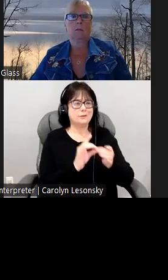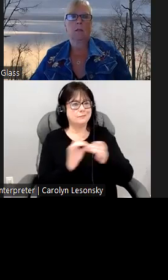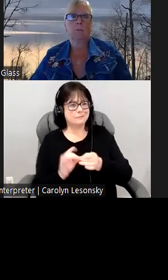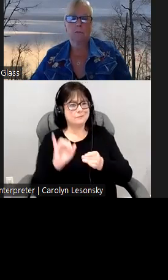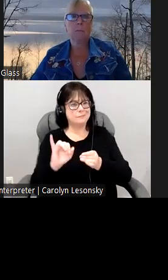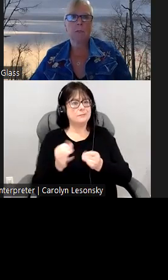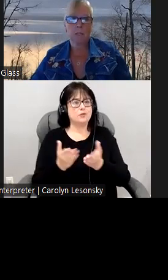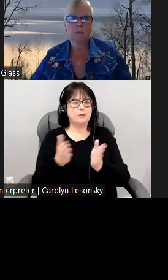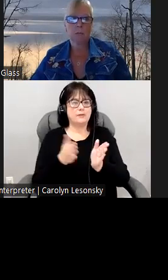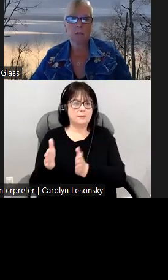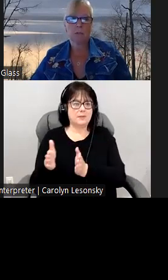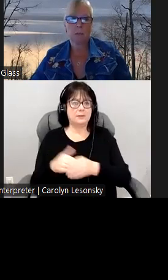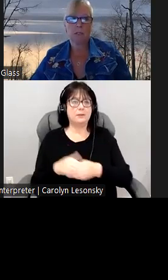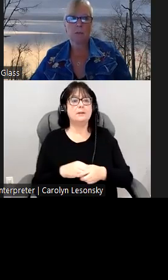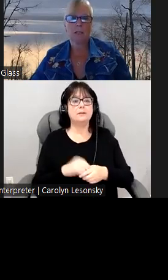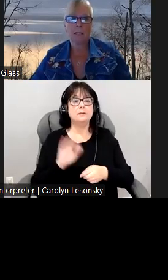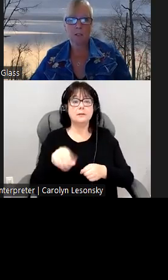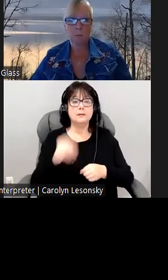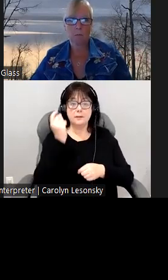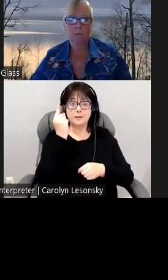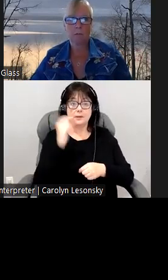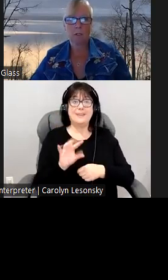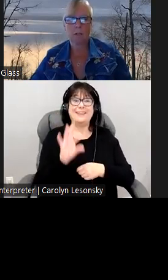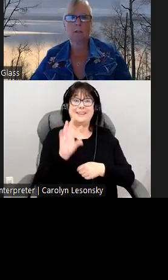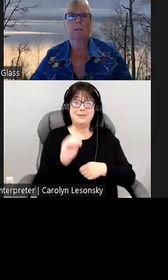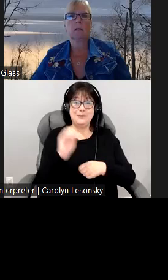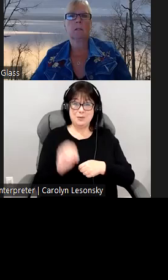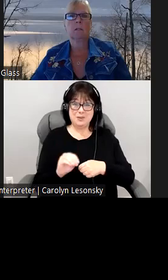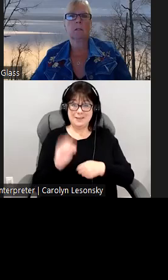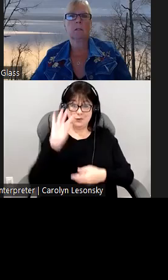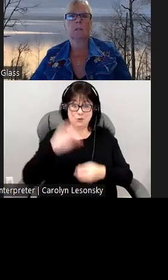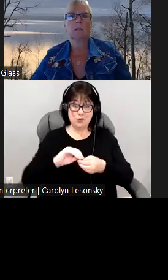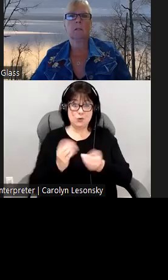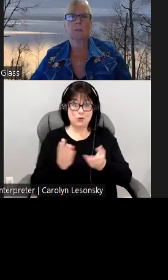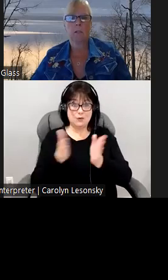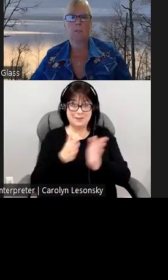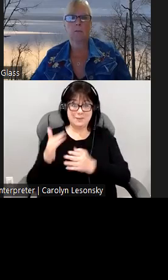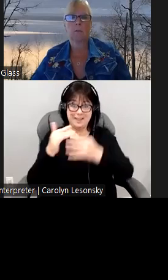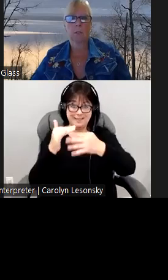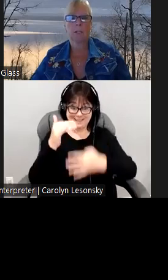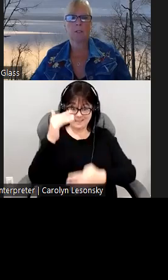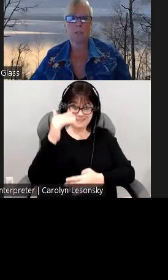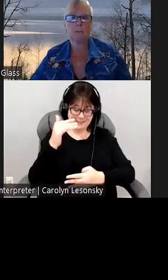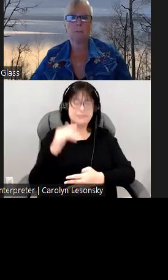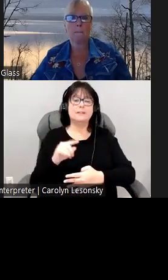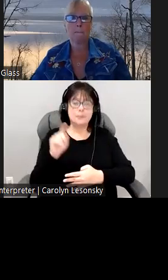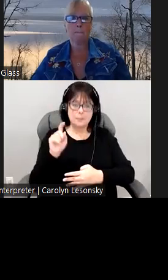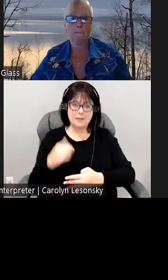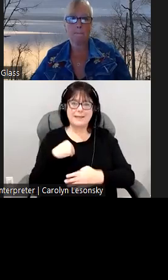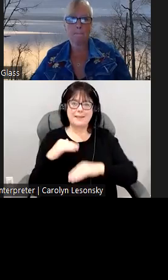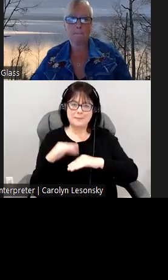So you need 50% of your service plans with at least one referral to meet the service coordination measure.